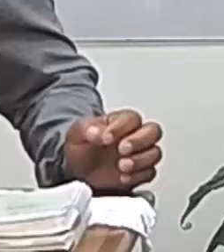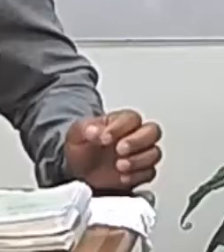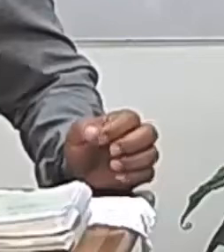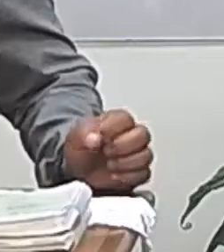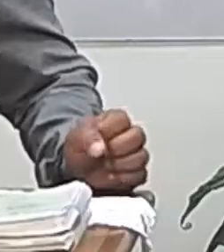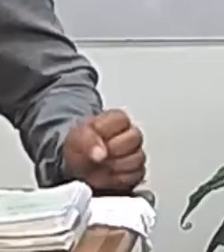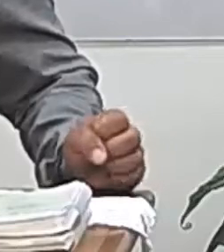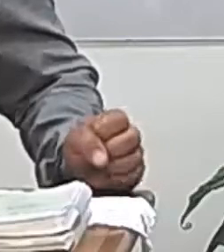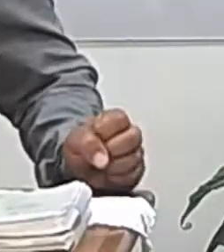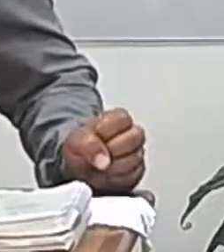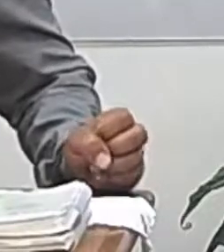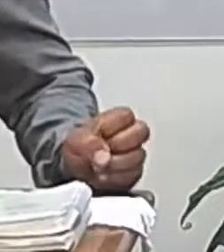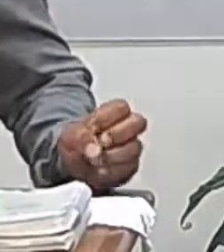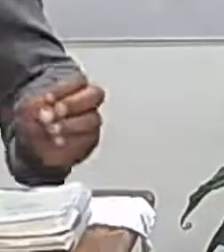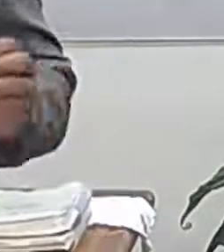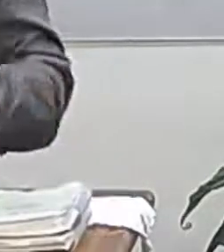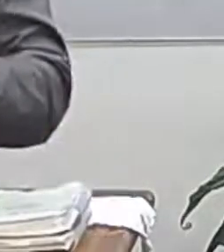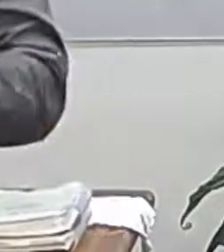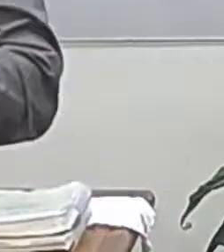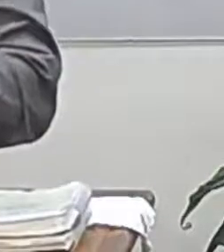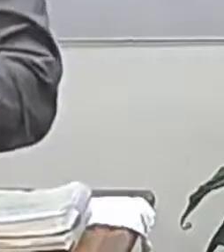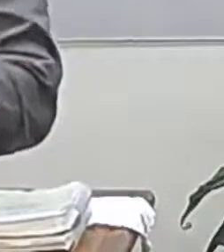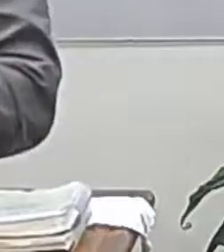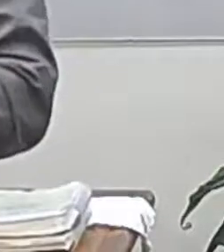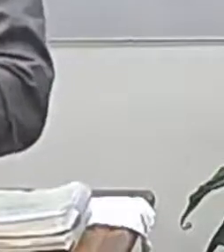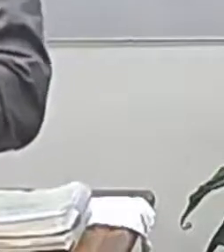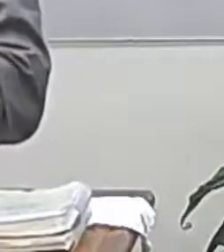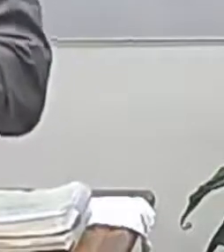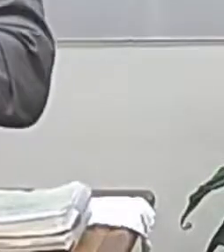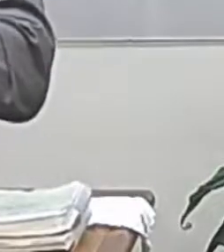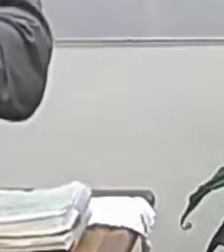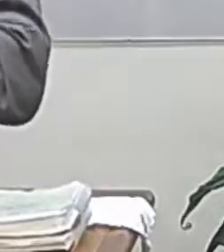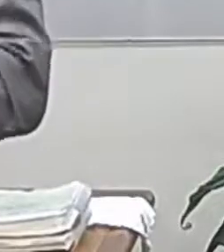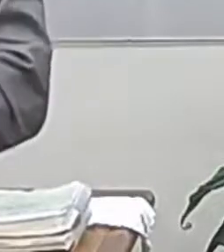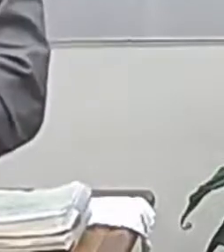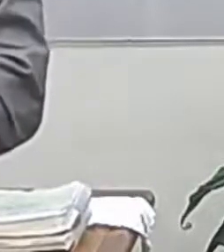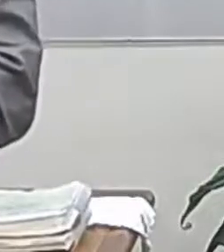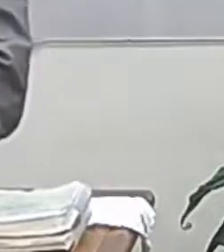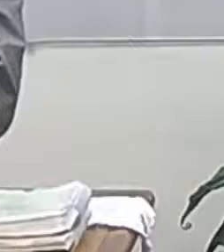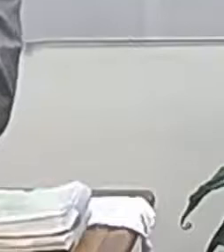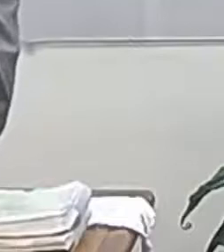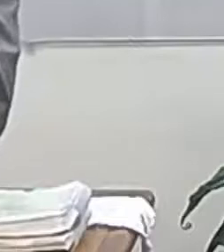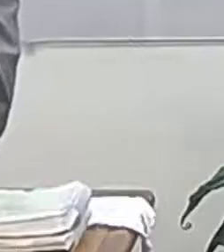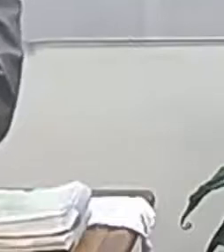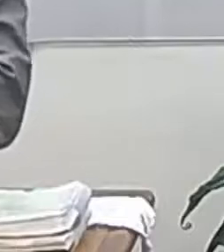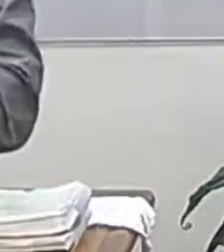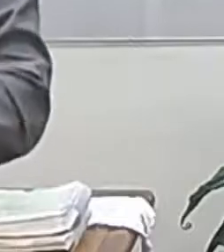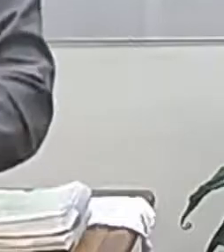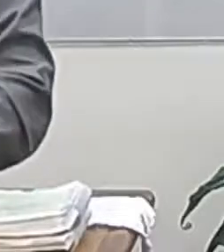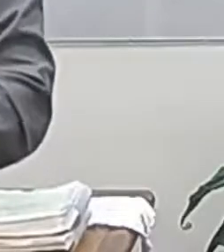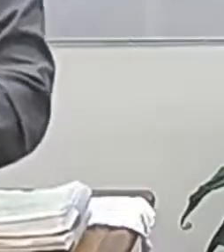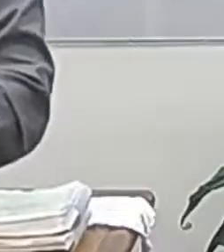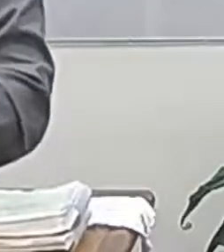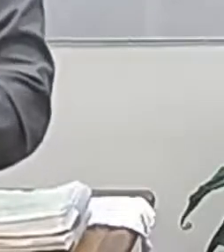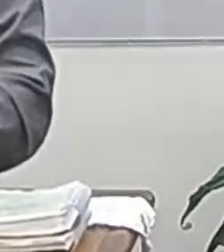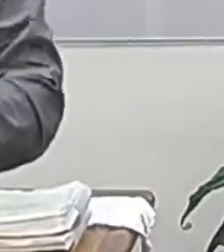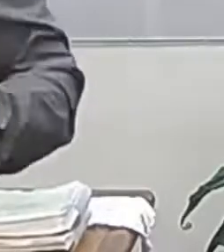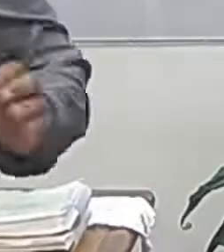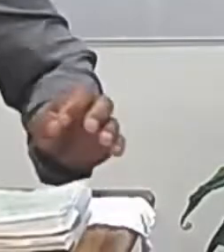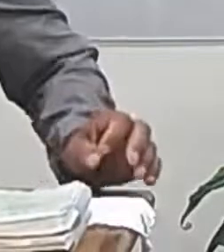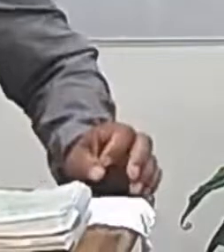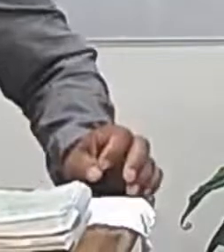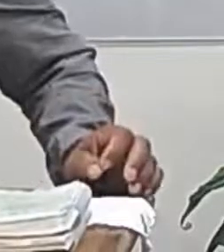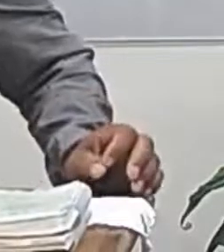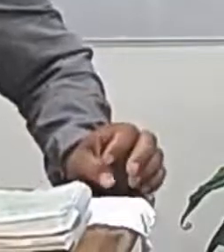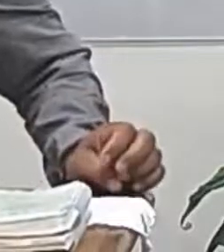God, now and forevermore, amen. Amen, brethren, the church may be seated. I want to remind the brethren that